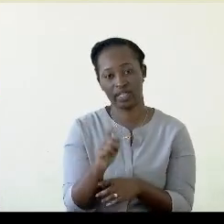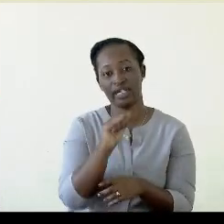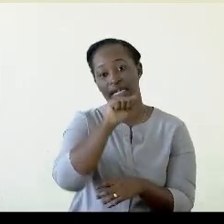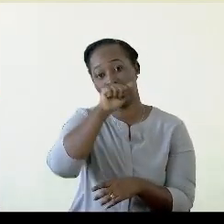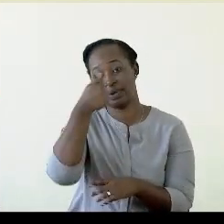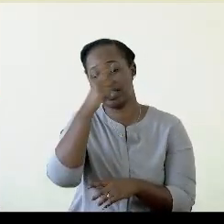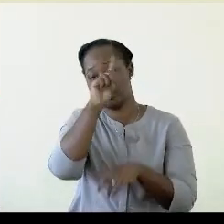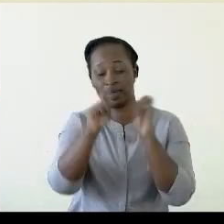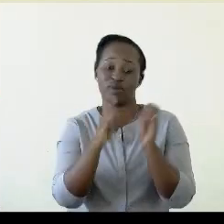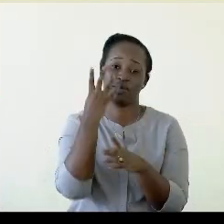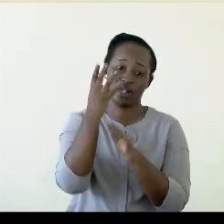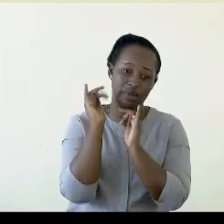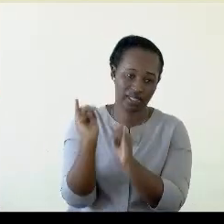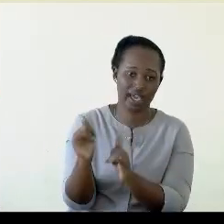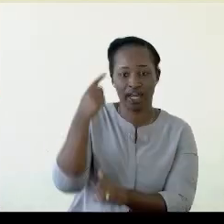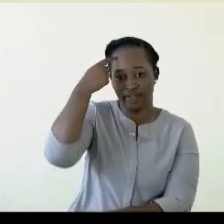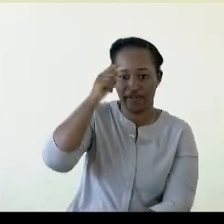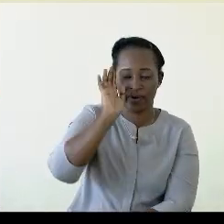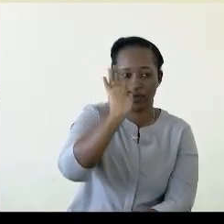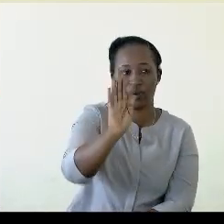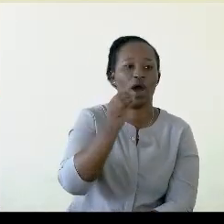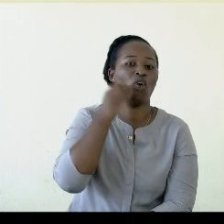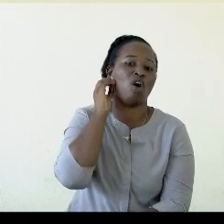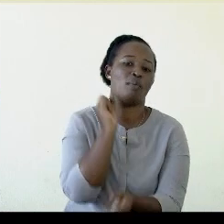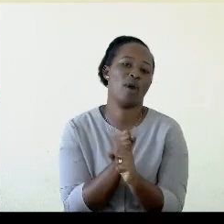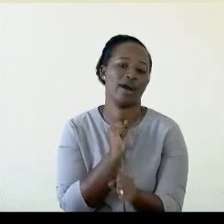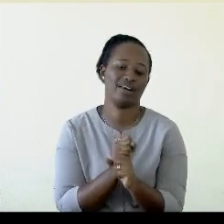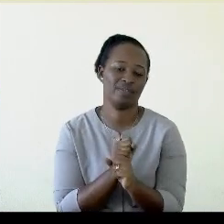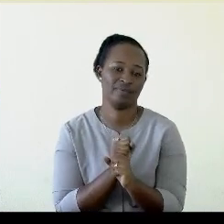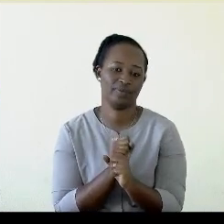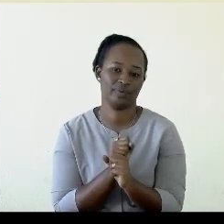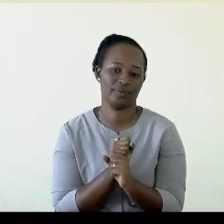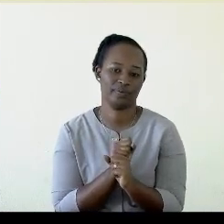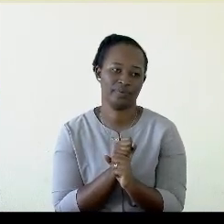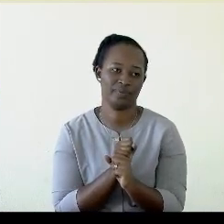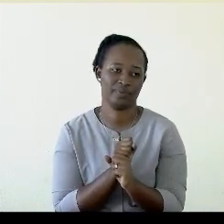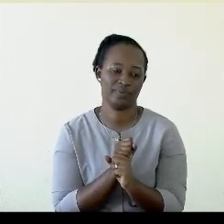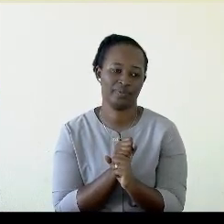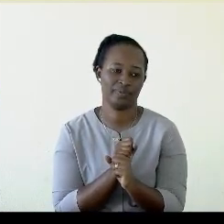the 4 remaining are for your homework.